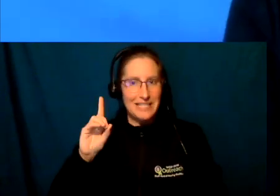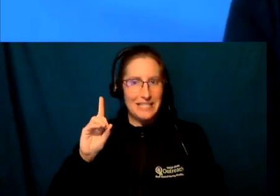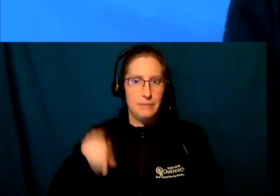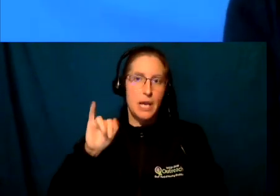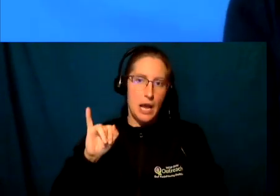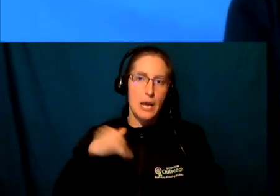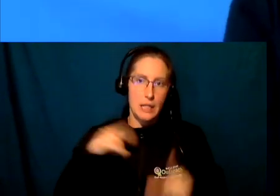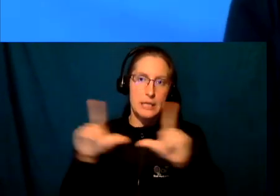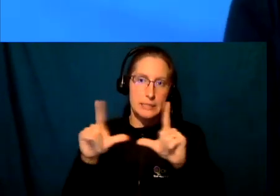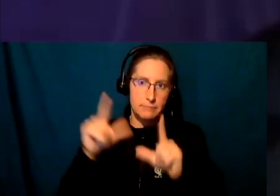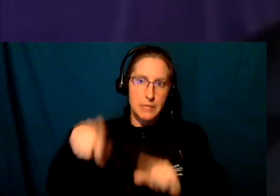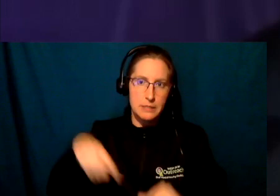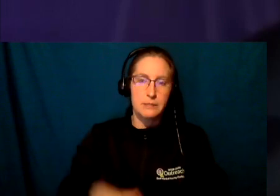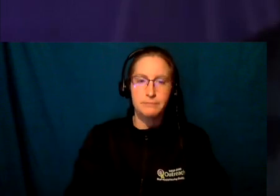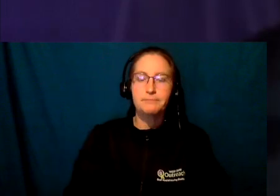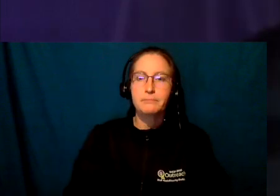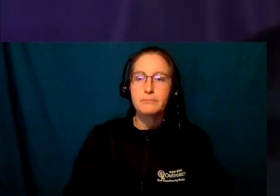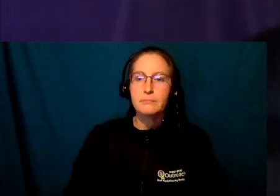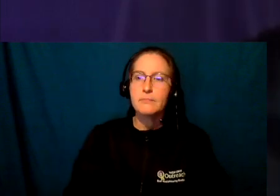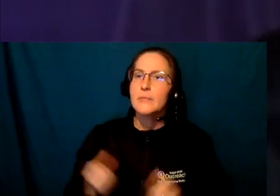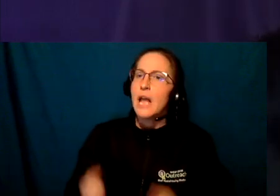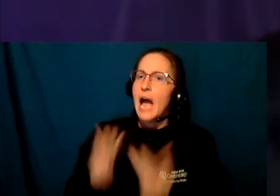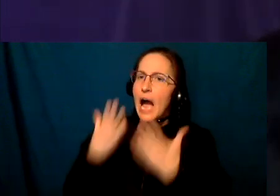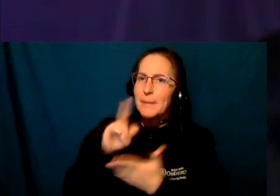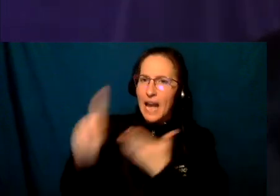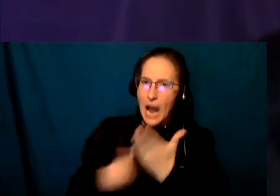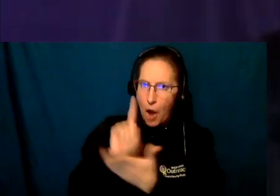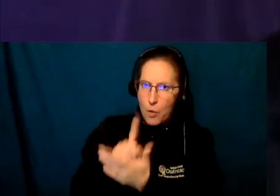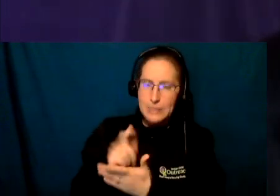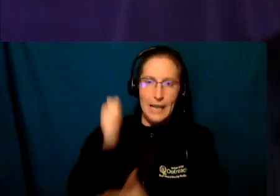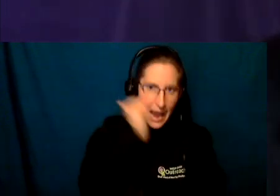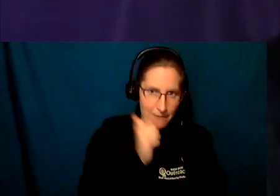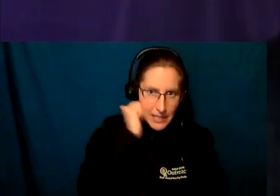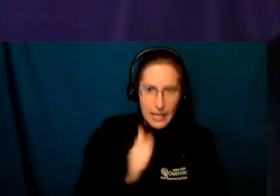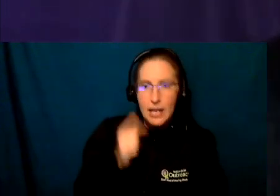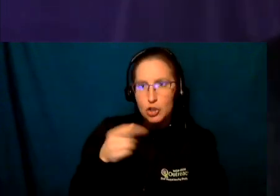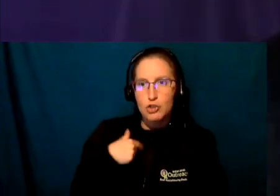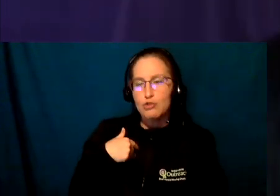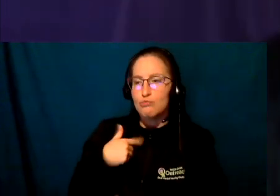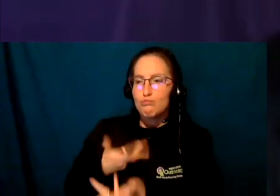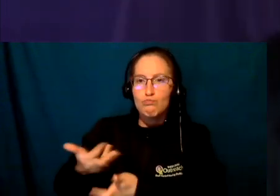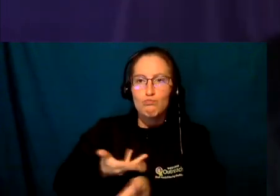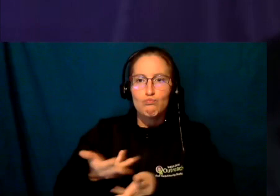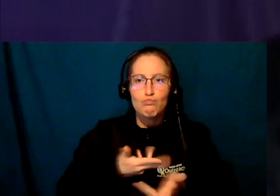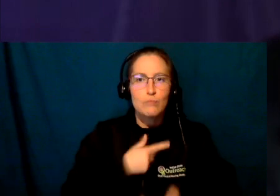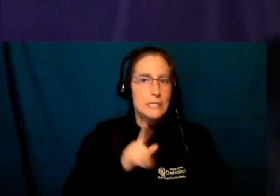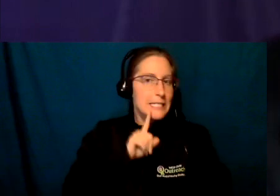license. And how many hours a day would you say you spend with deaf and hard of hearing